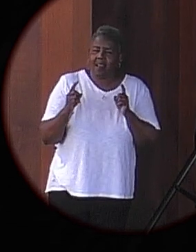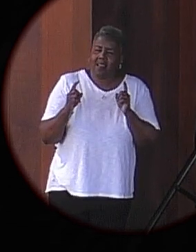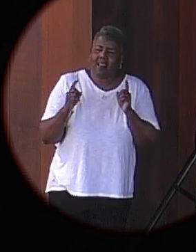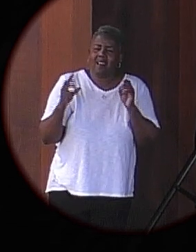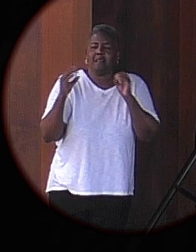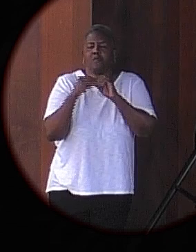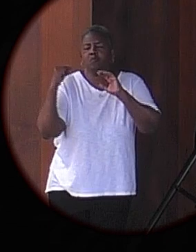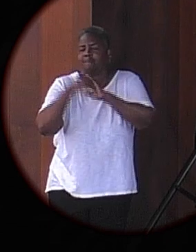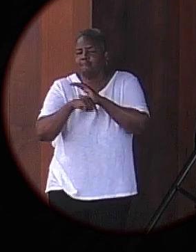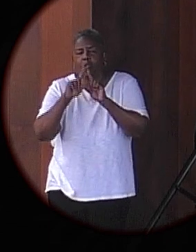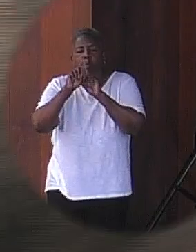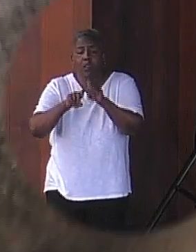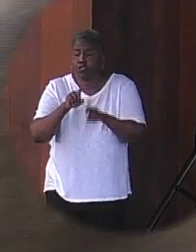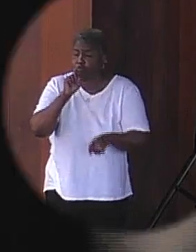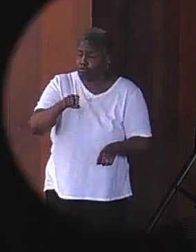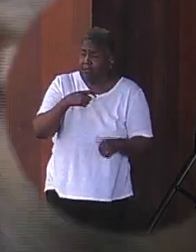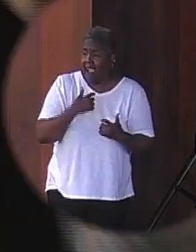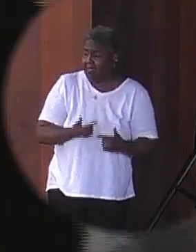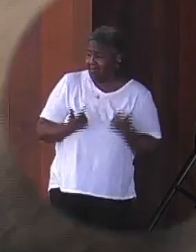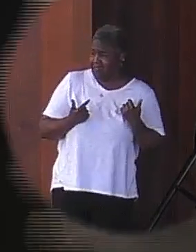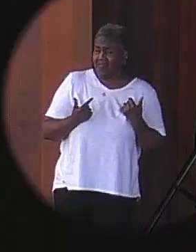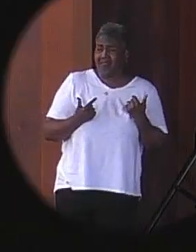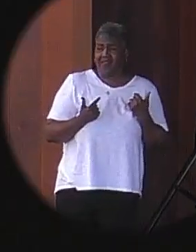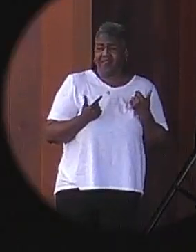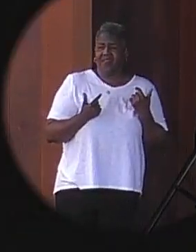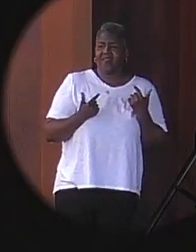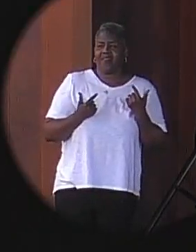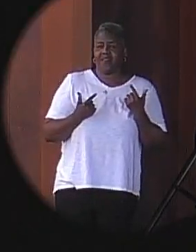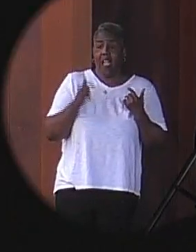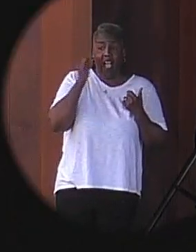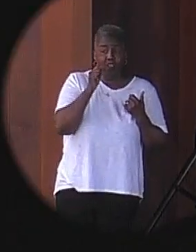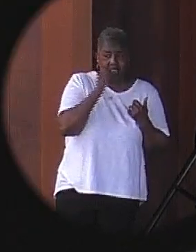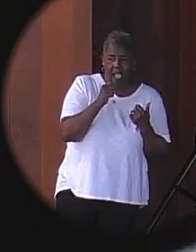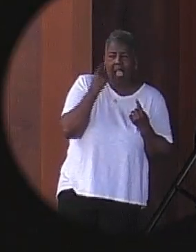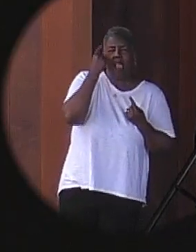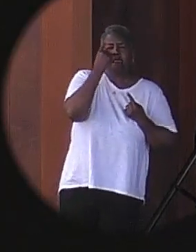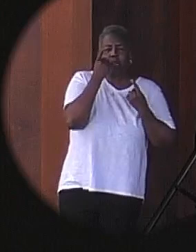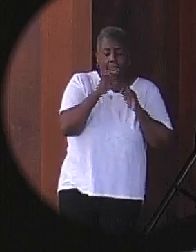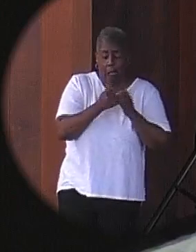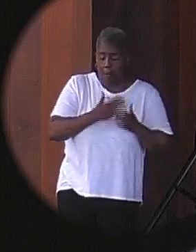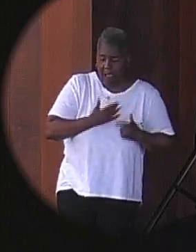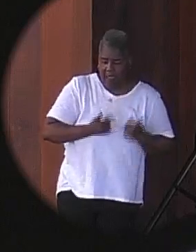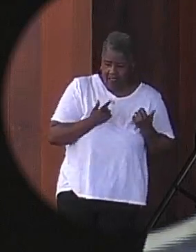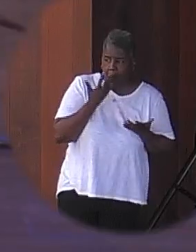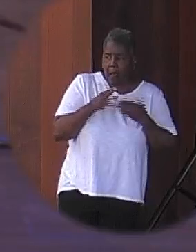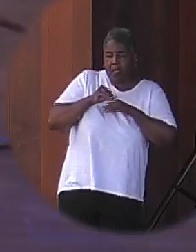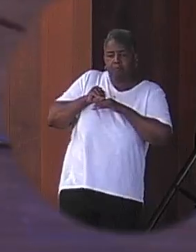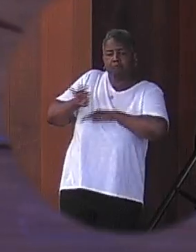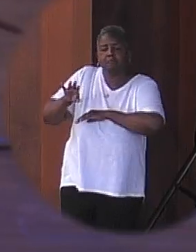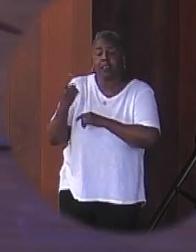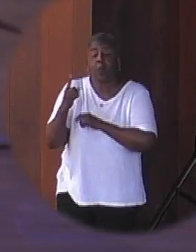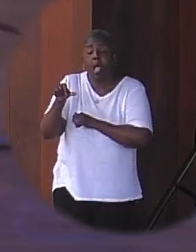question. Should I live my life in concern for how my life might